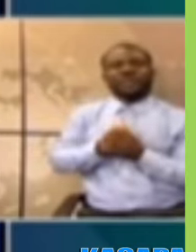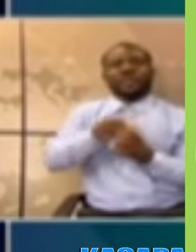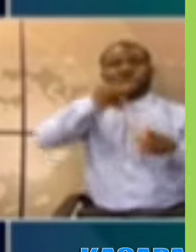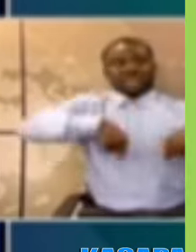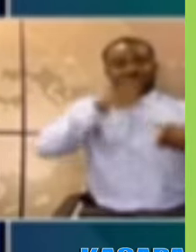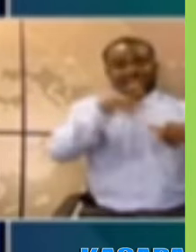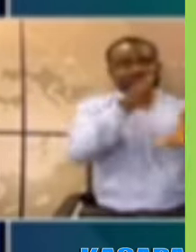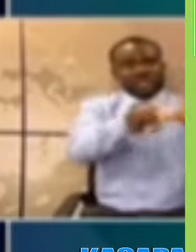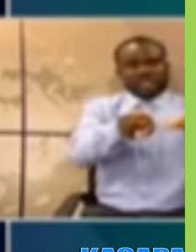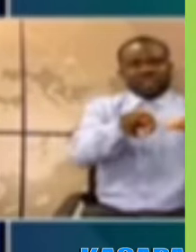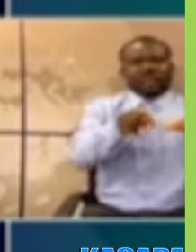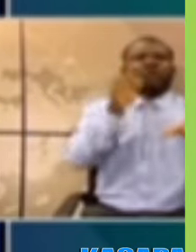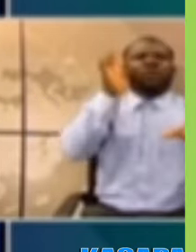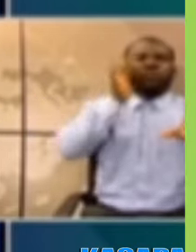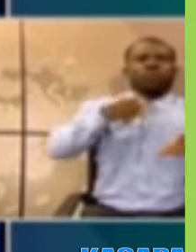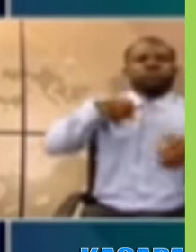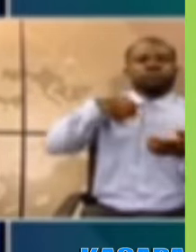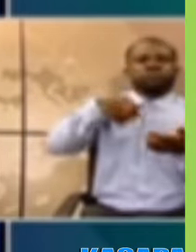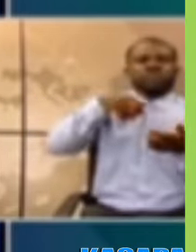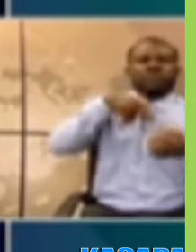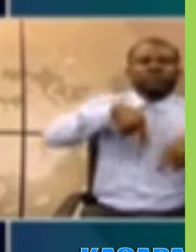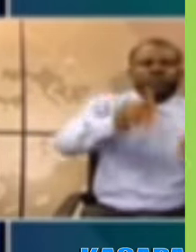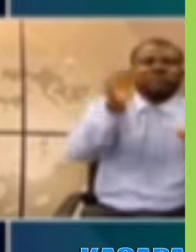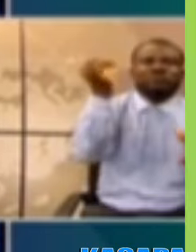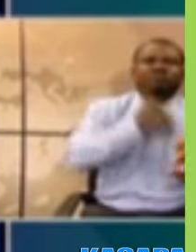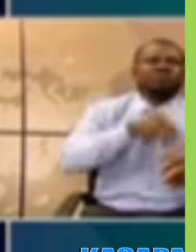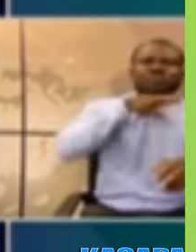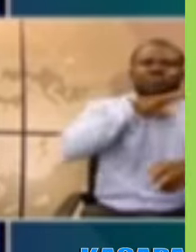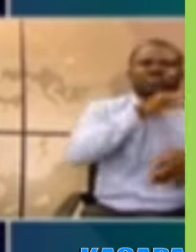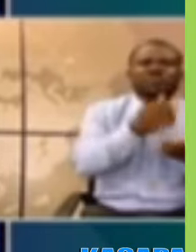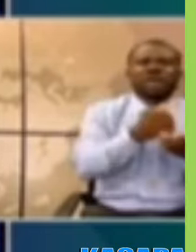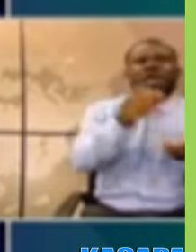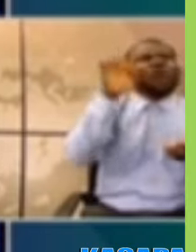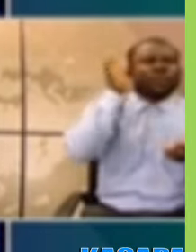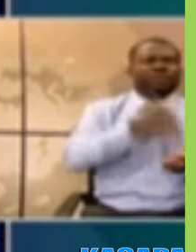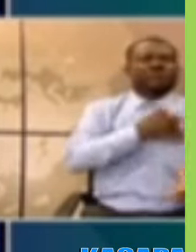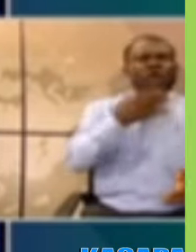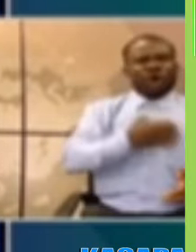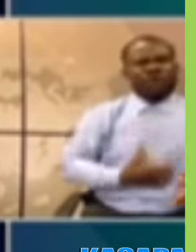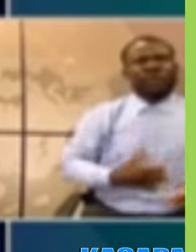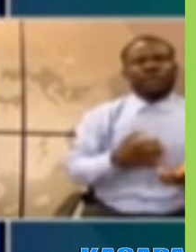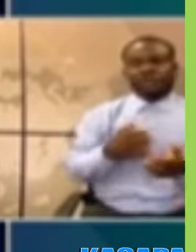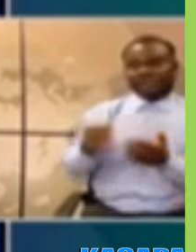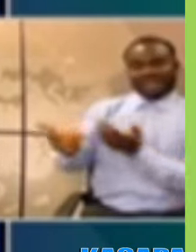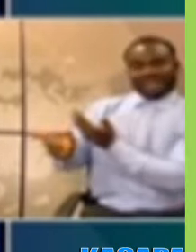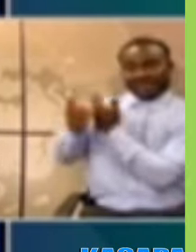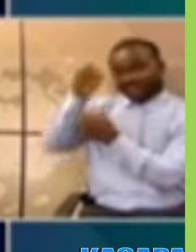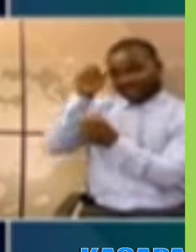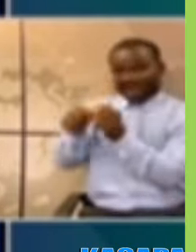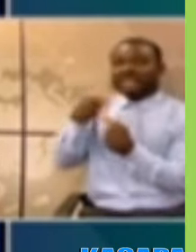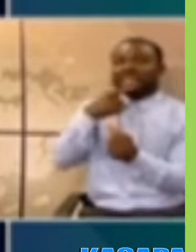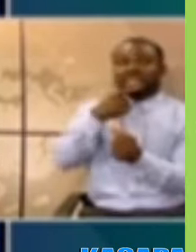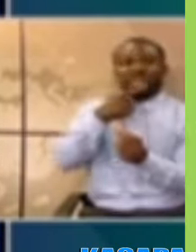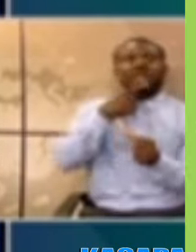in one? A Jumani chronum, a combat to a confused at best of a catcher, as I said, a common to cry, and now here because of America swa,